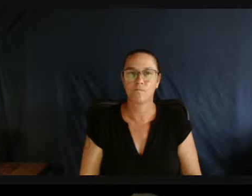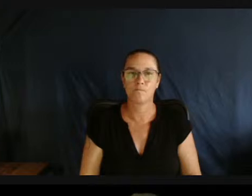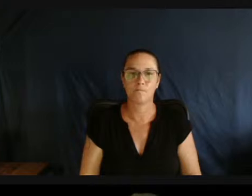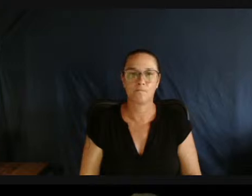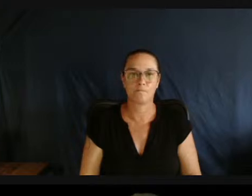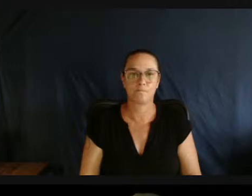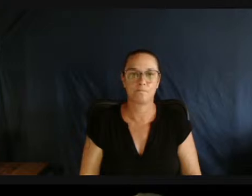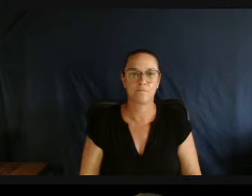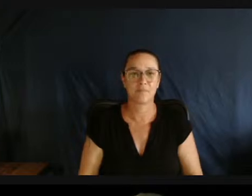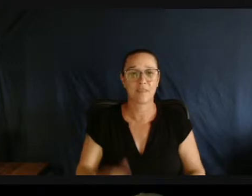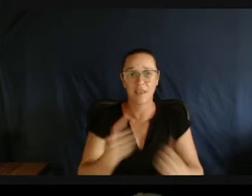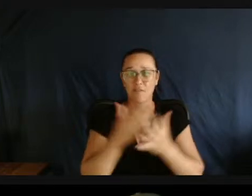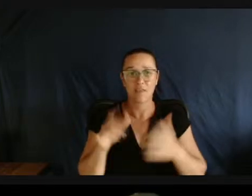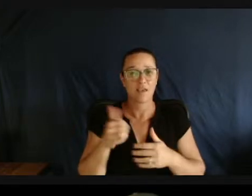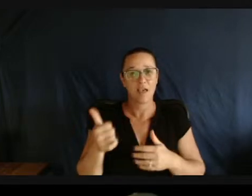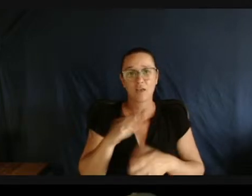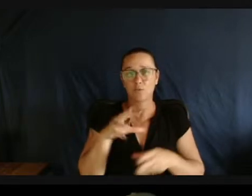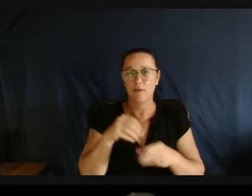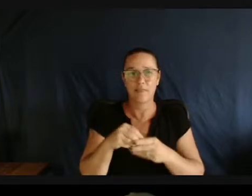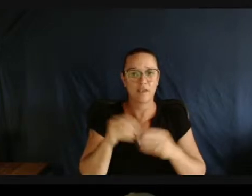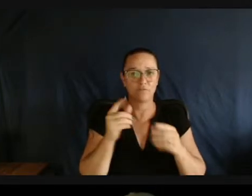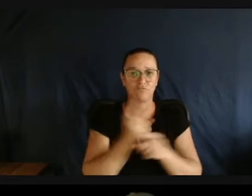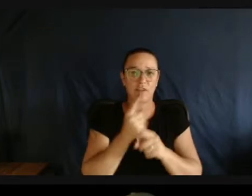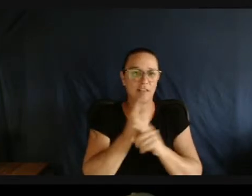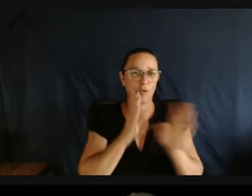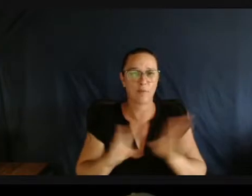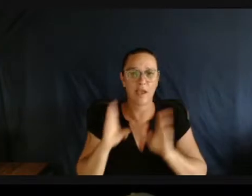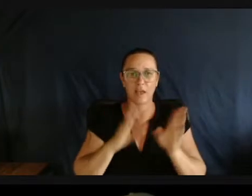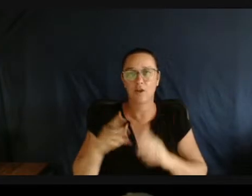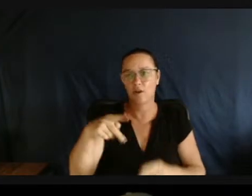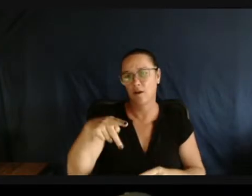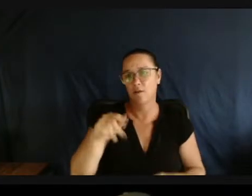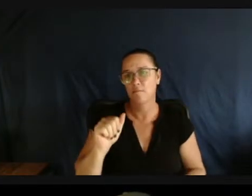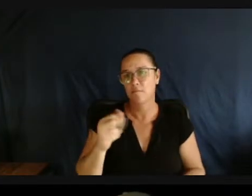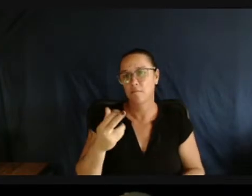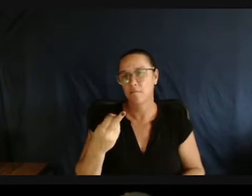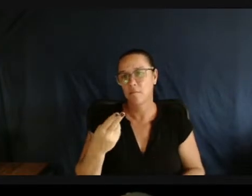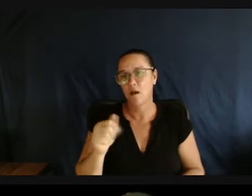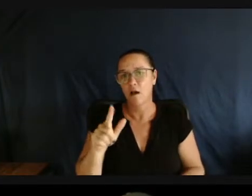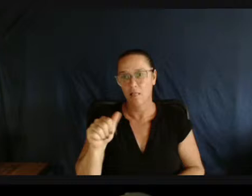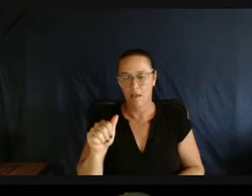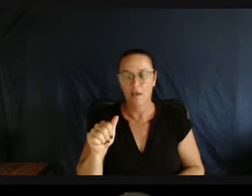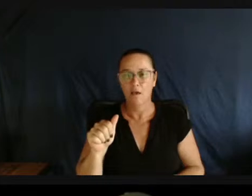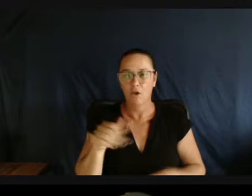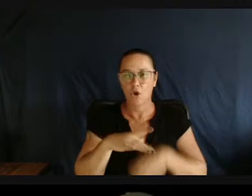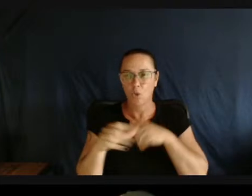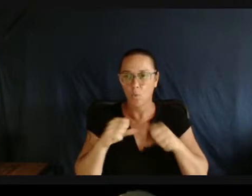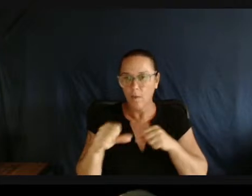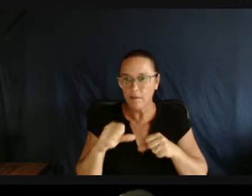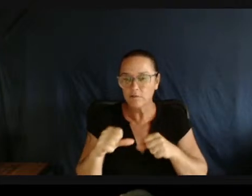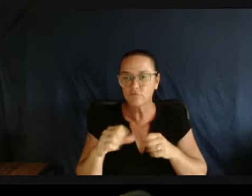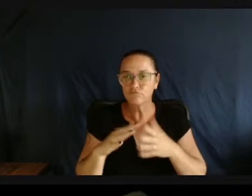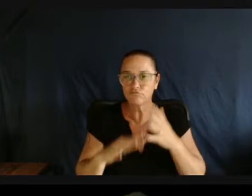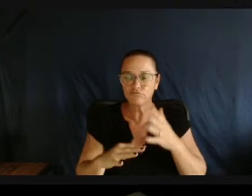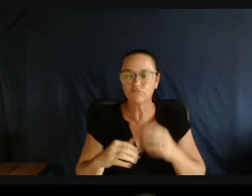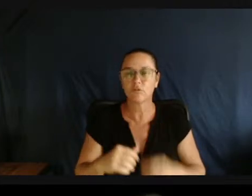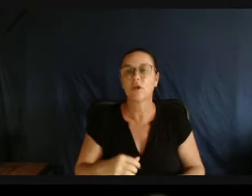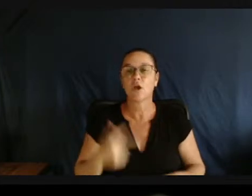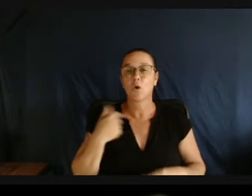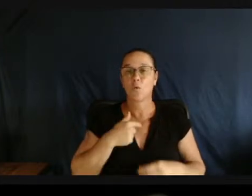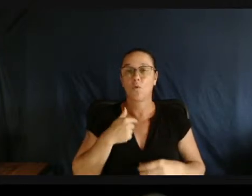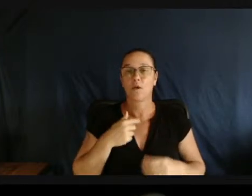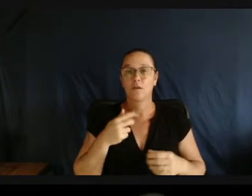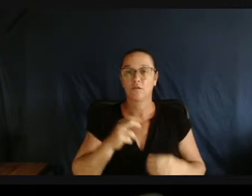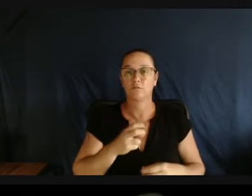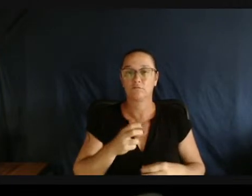So everything else is within a regular pattern, mostly Pahala earthquakes are the rest of those right there. So those are our earthquakes. We'll move on to our